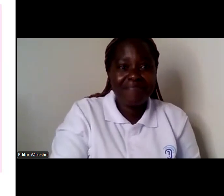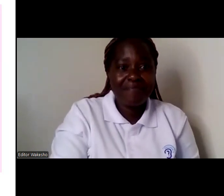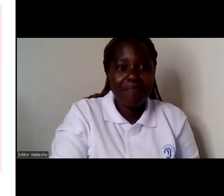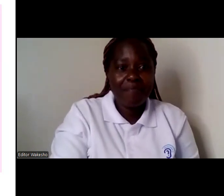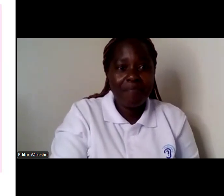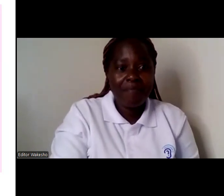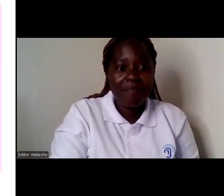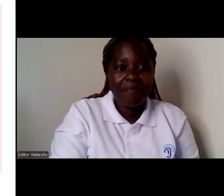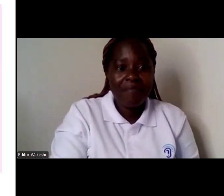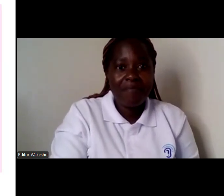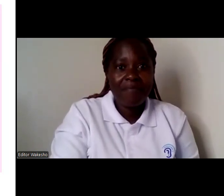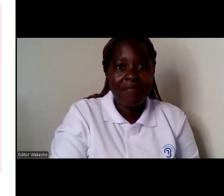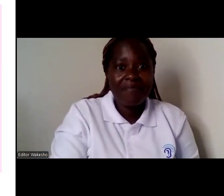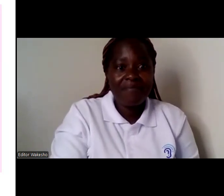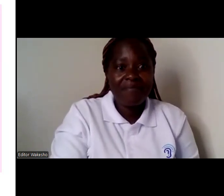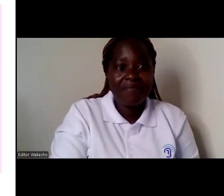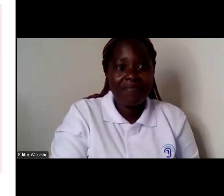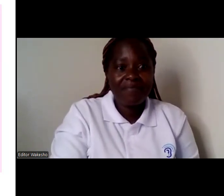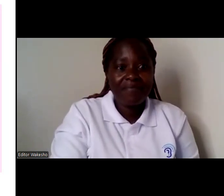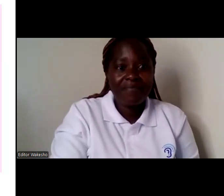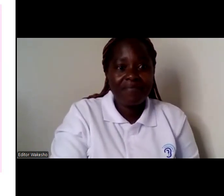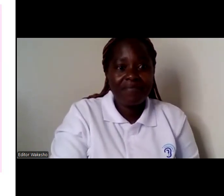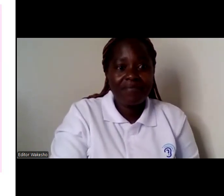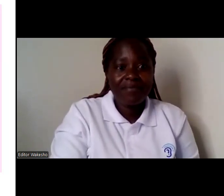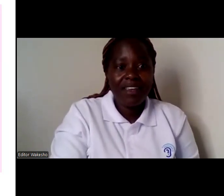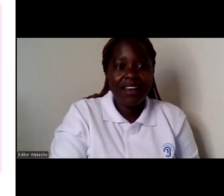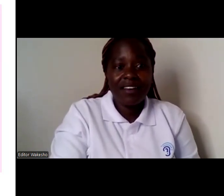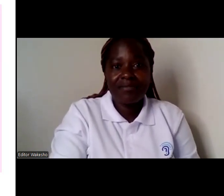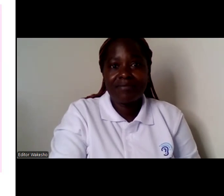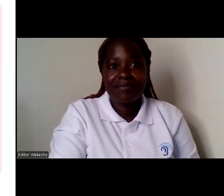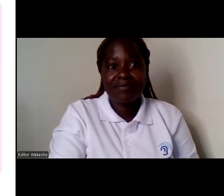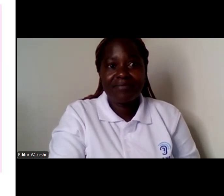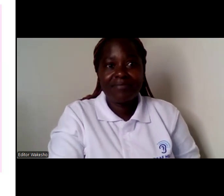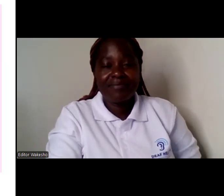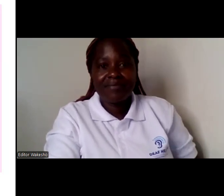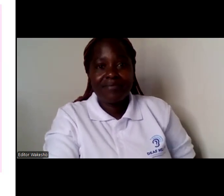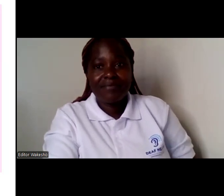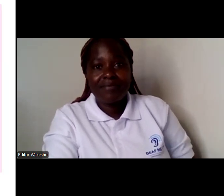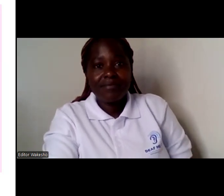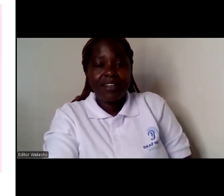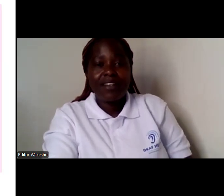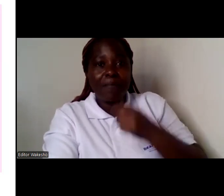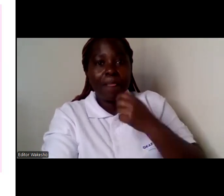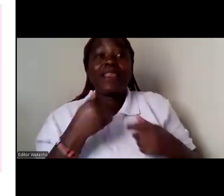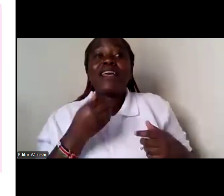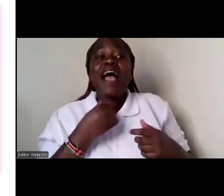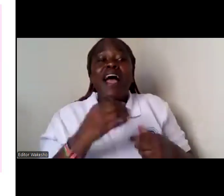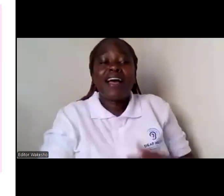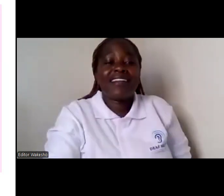I hear it a lot among mothers. If you use contraceptives early, you won't get